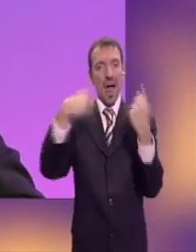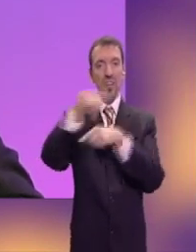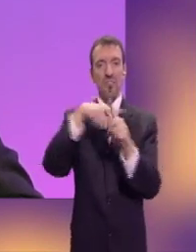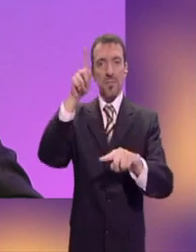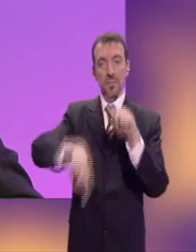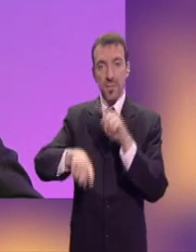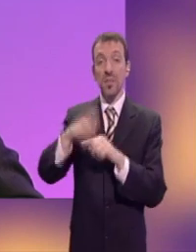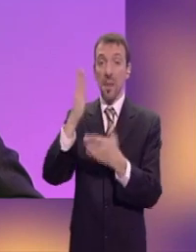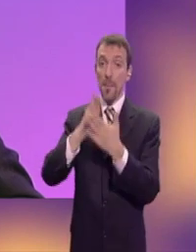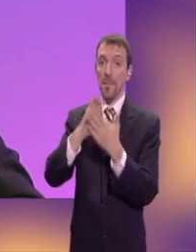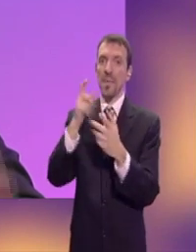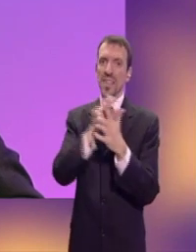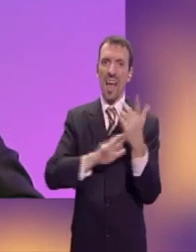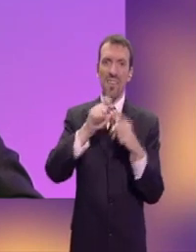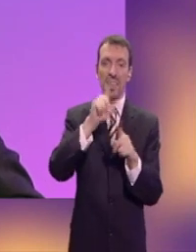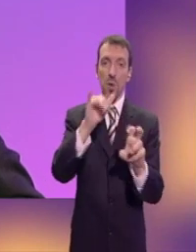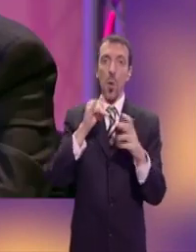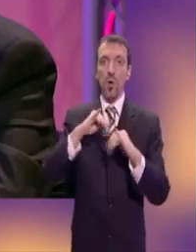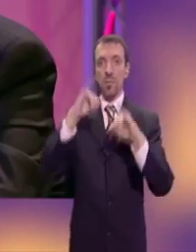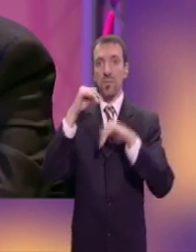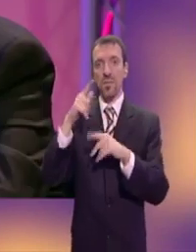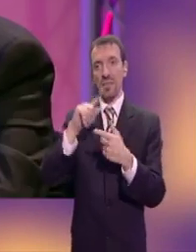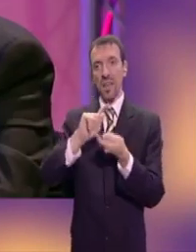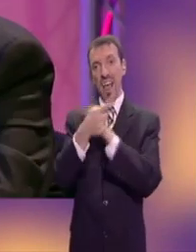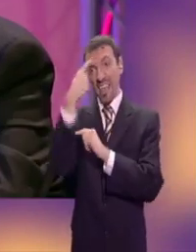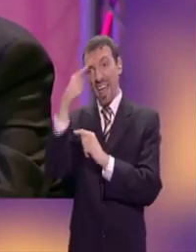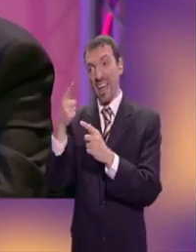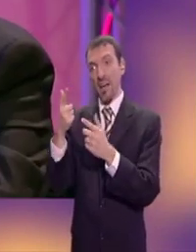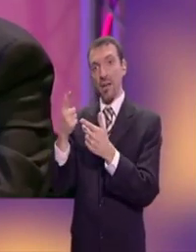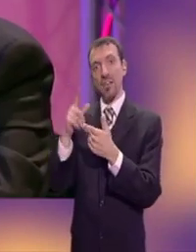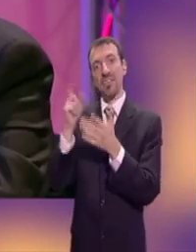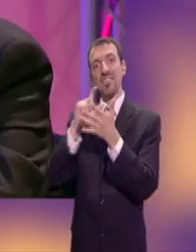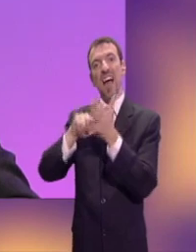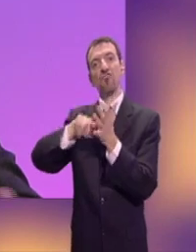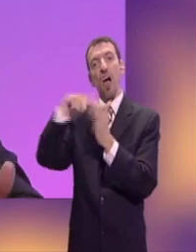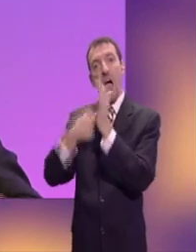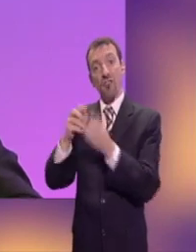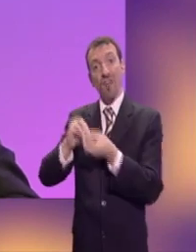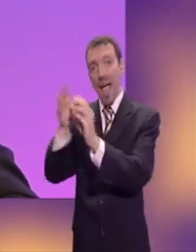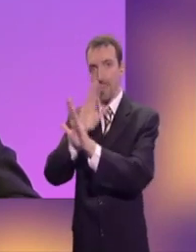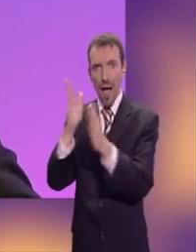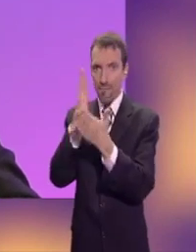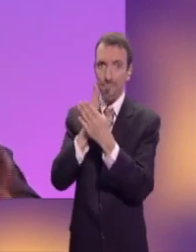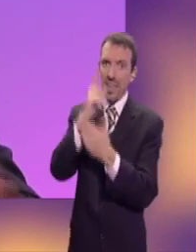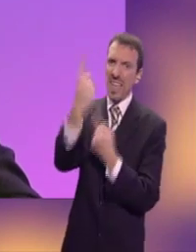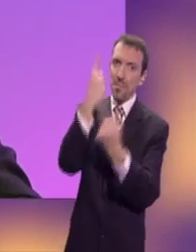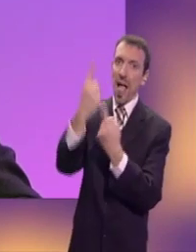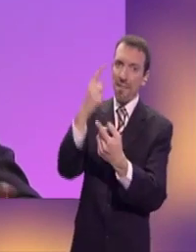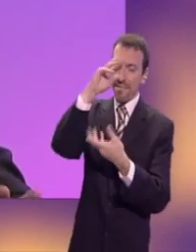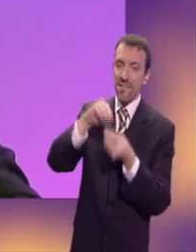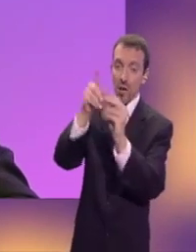David Owen quite properly said, was the birth of Thatcherism, was Jim Callaghan, and followed on by Blair, I think has been catastrophic. But